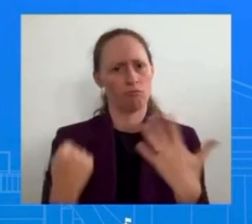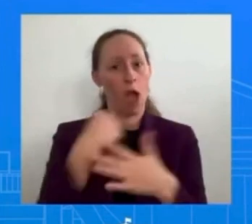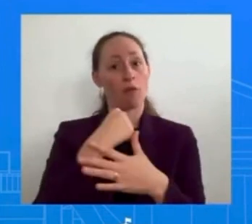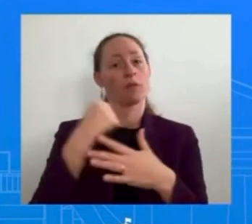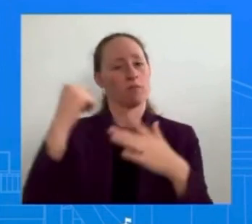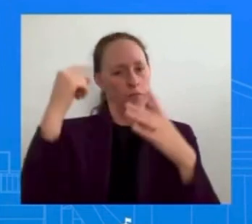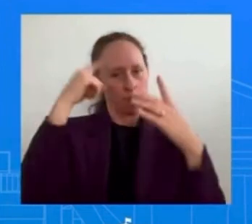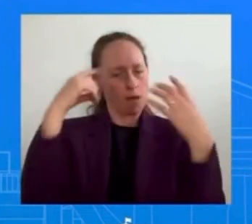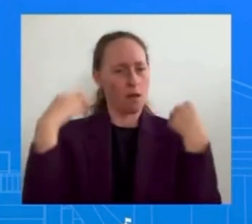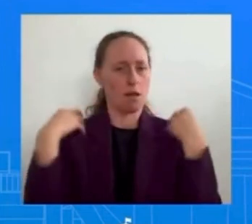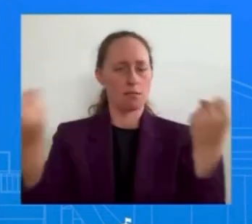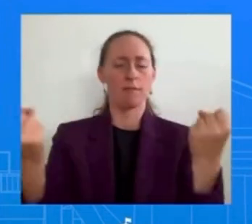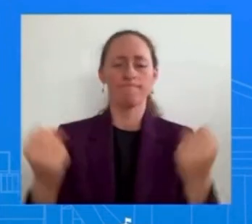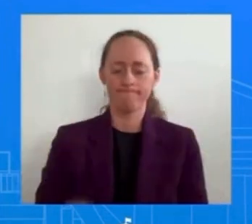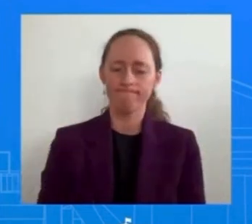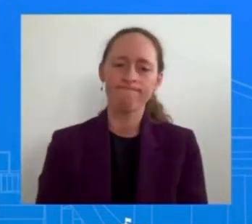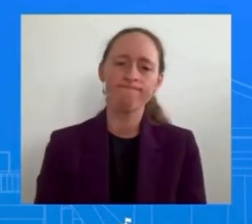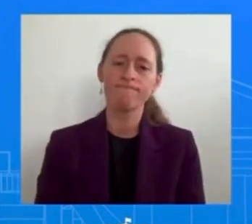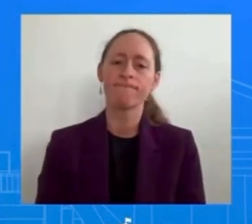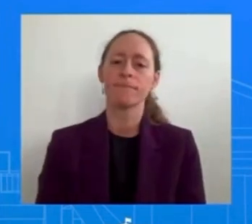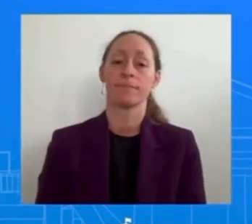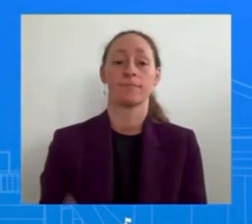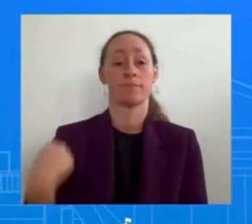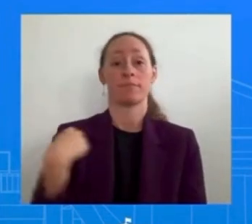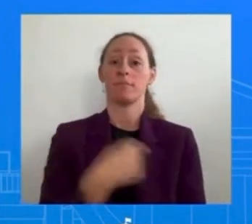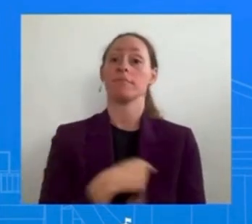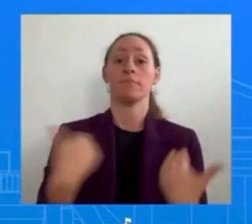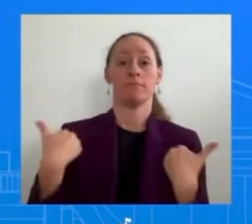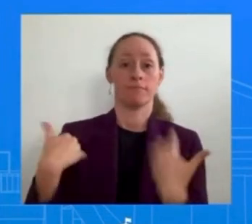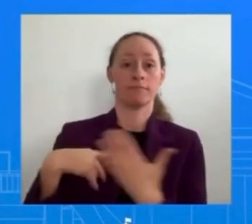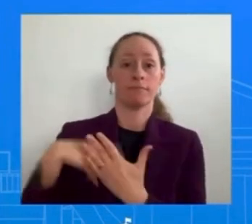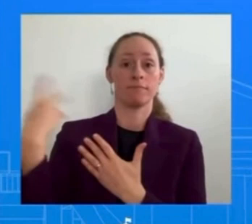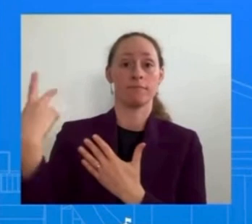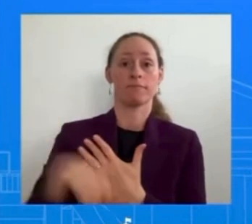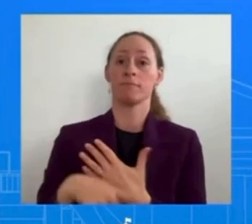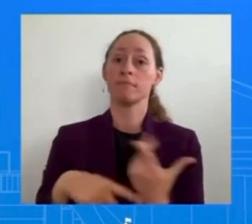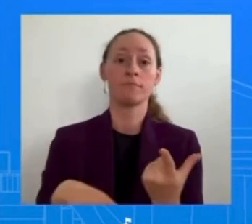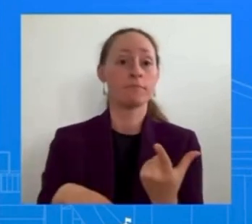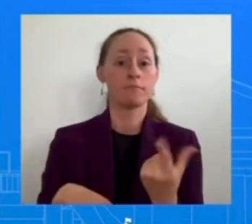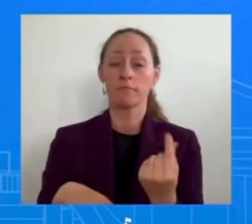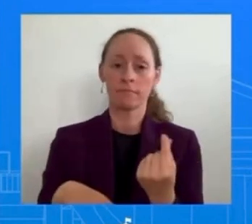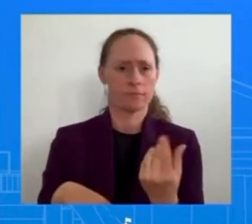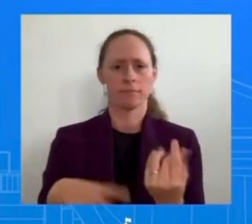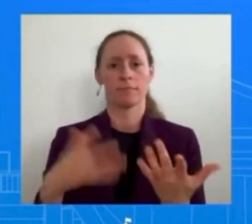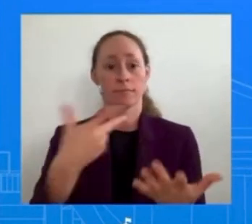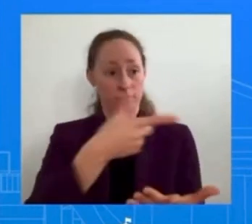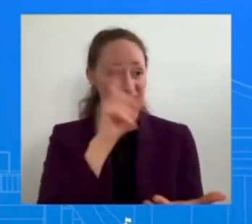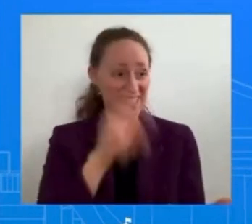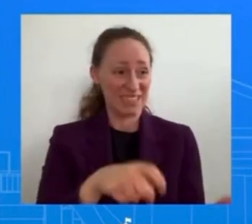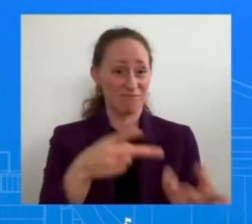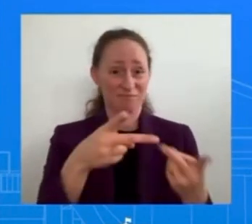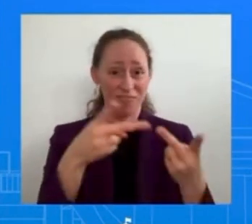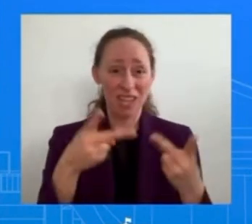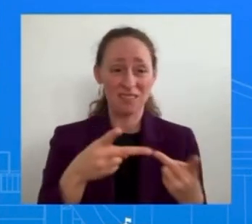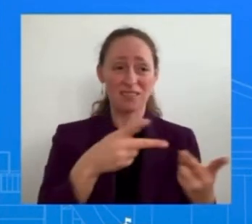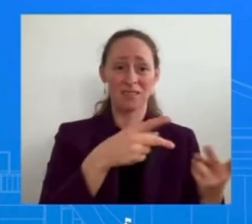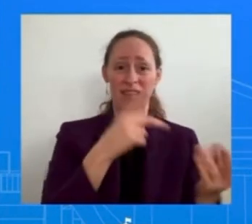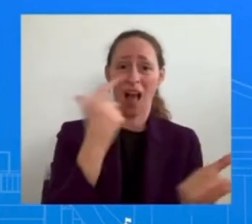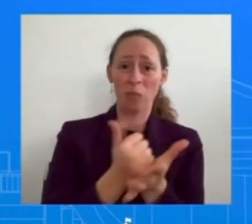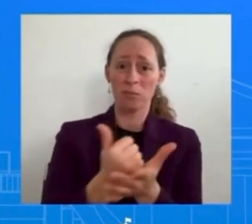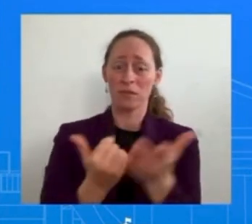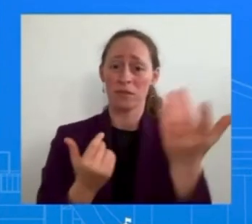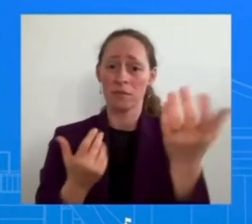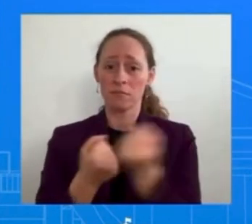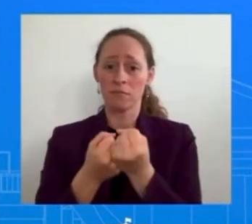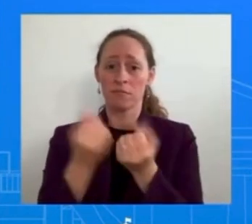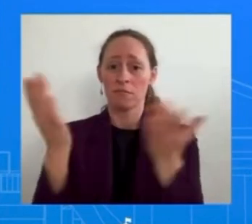our programs, the ability to bring in mental health services through our crisis counseling program. But the American Red Cross has also